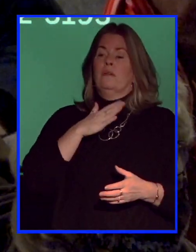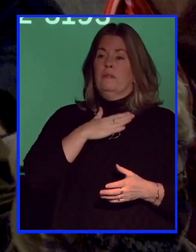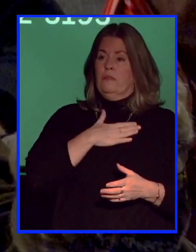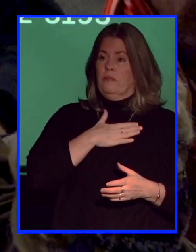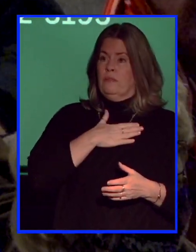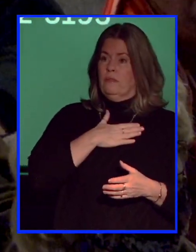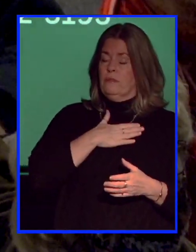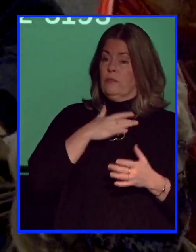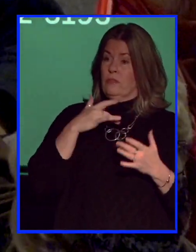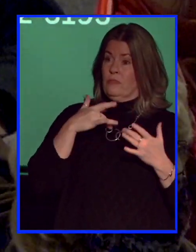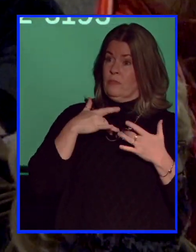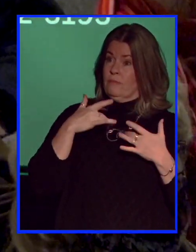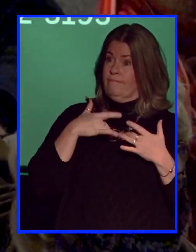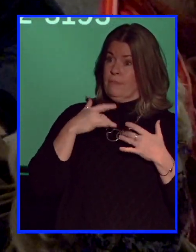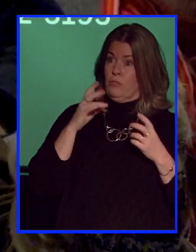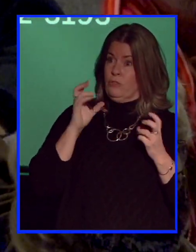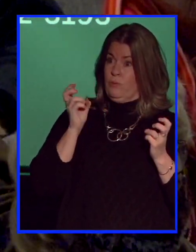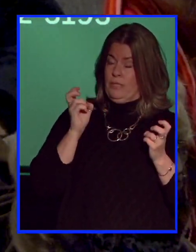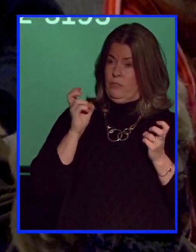about